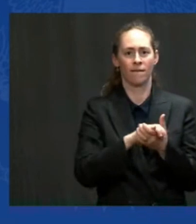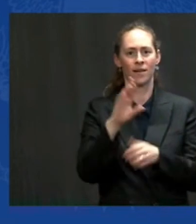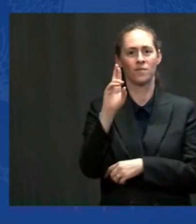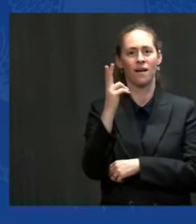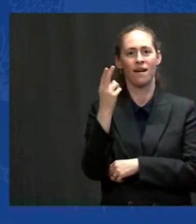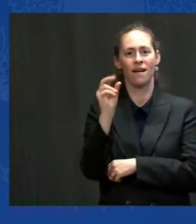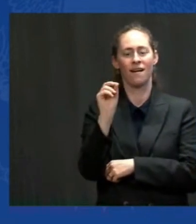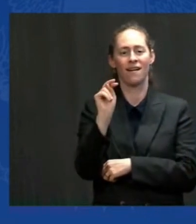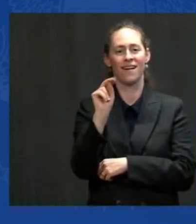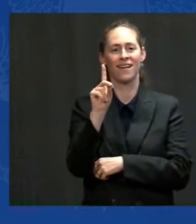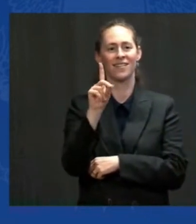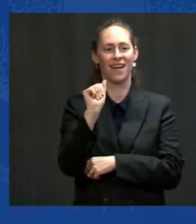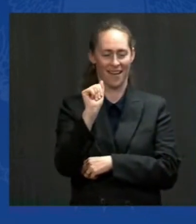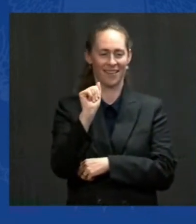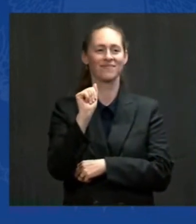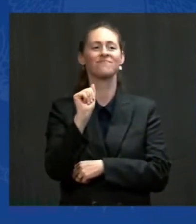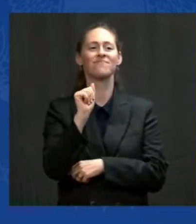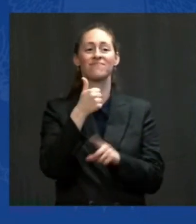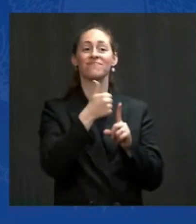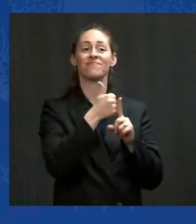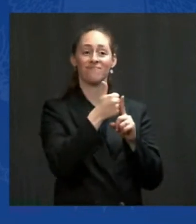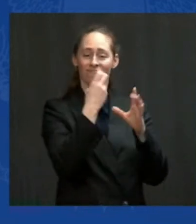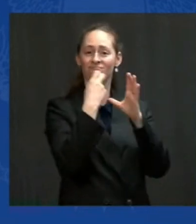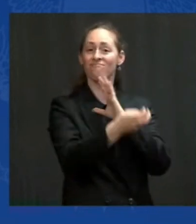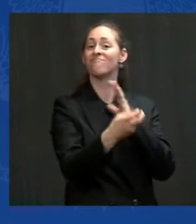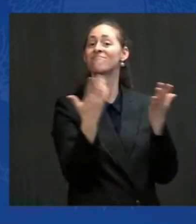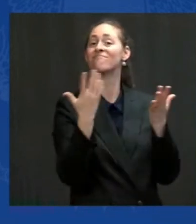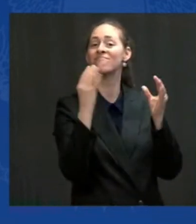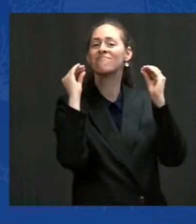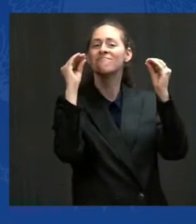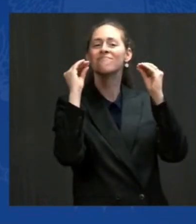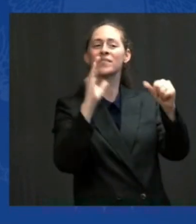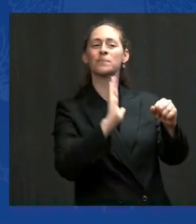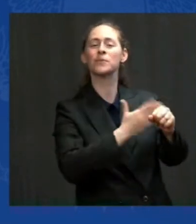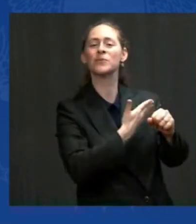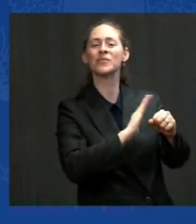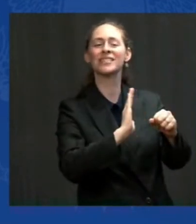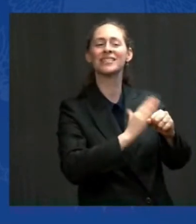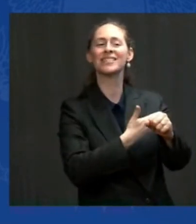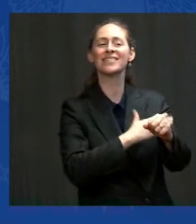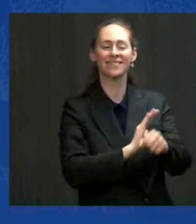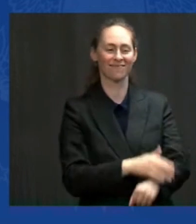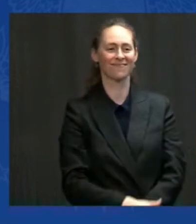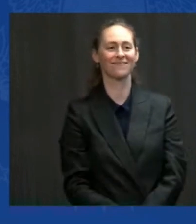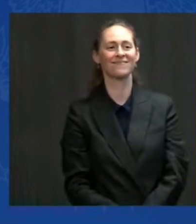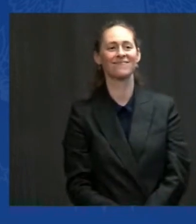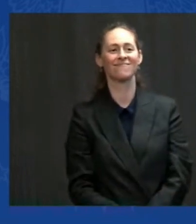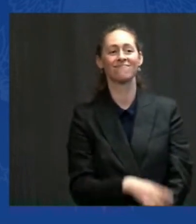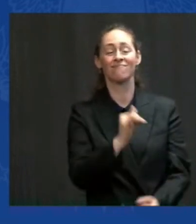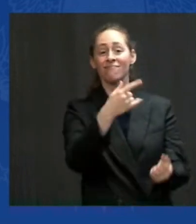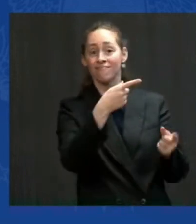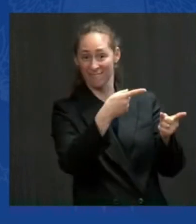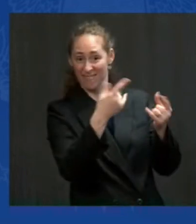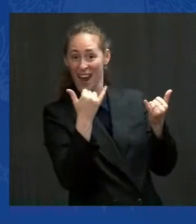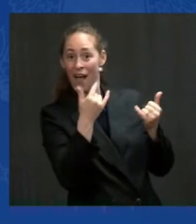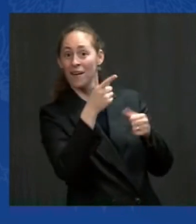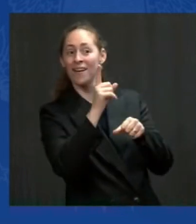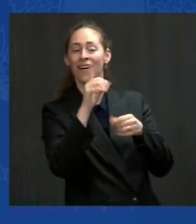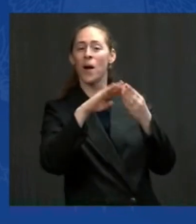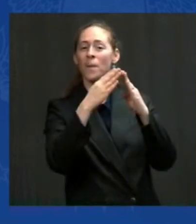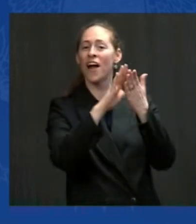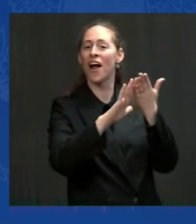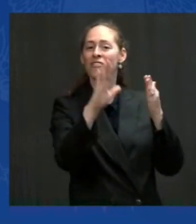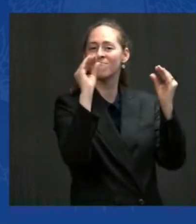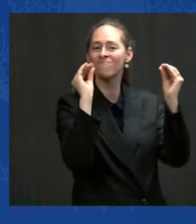Lady, a community college professor. As you and I both, Mr. President, have sat at our respective